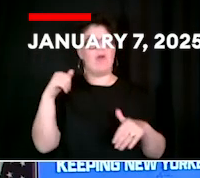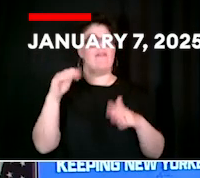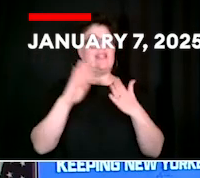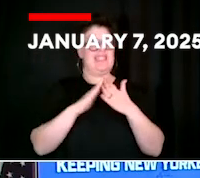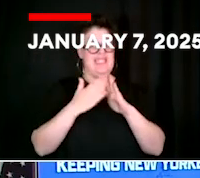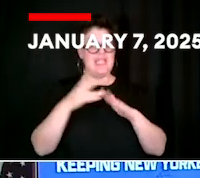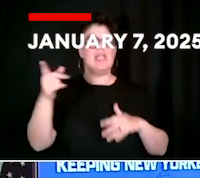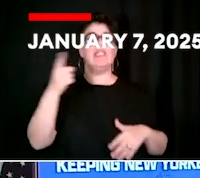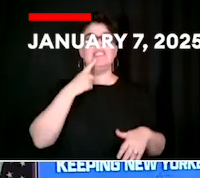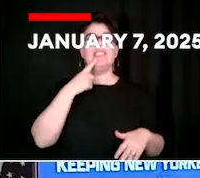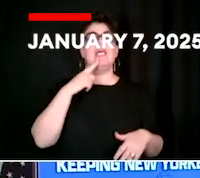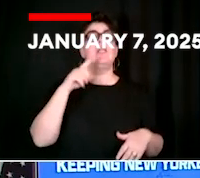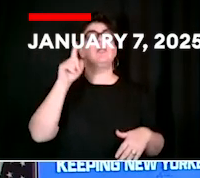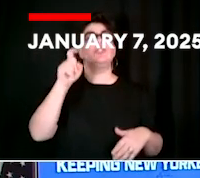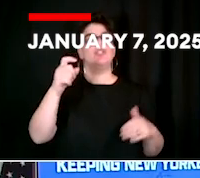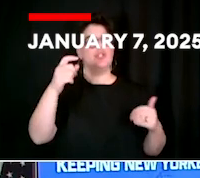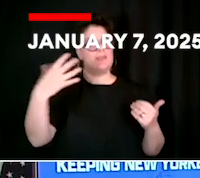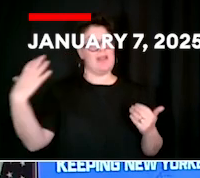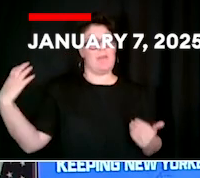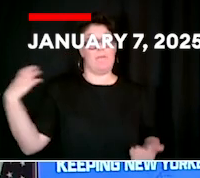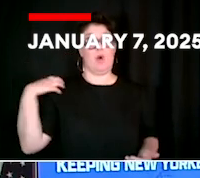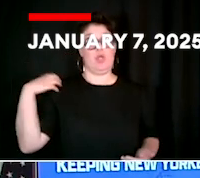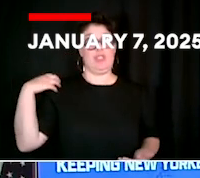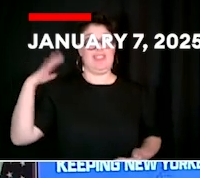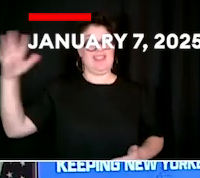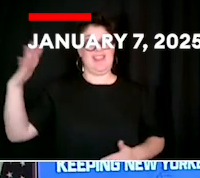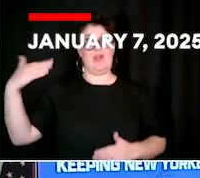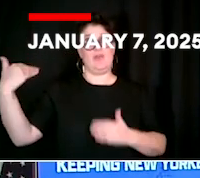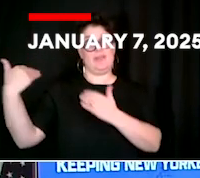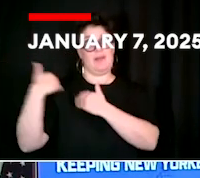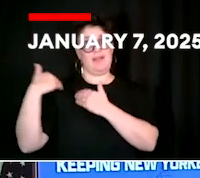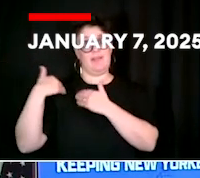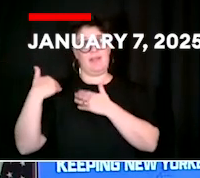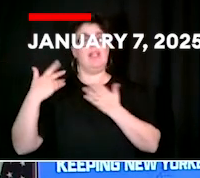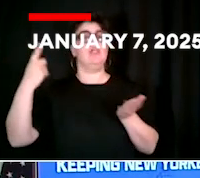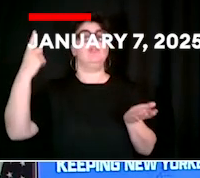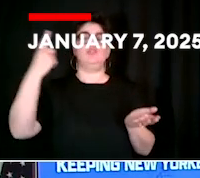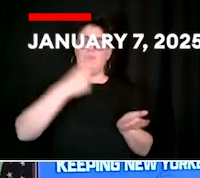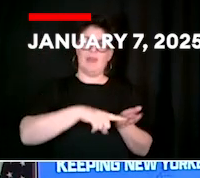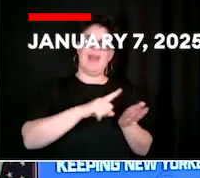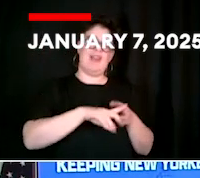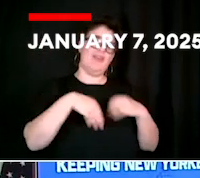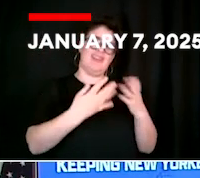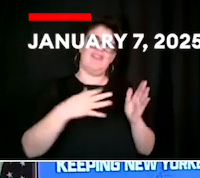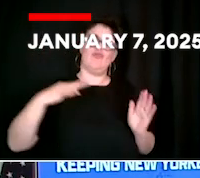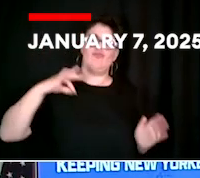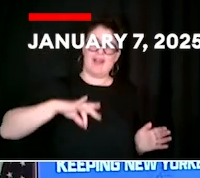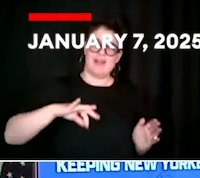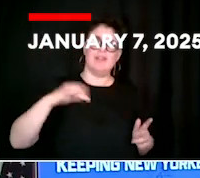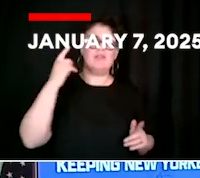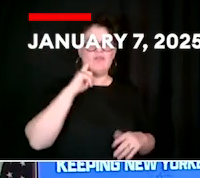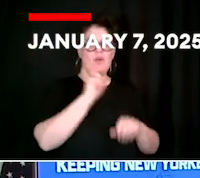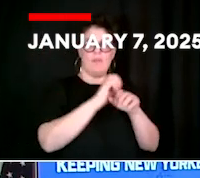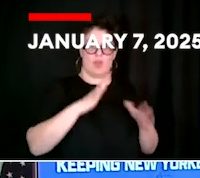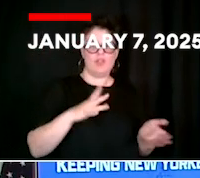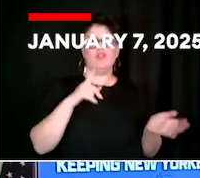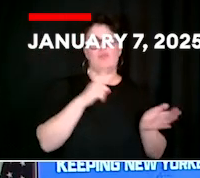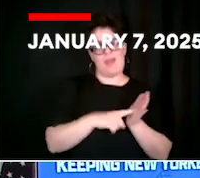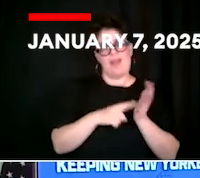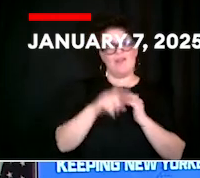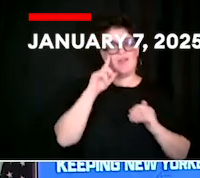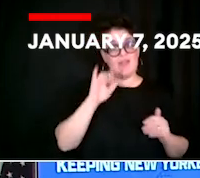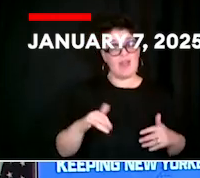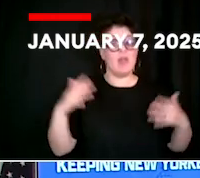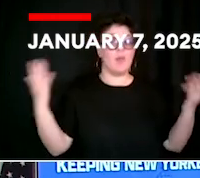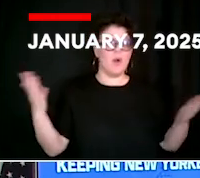give credits. Now, one of the big employers of police and teachers and fire and EMT is the